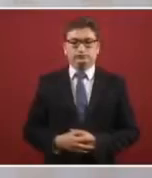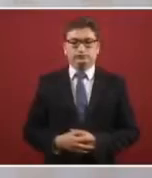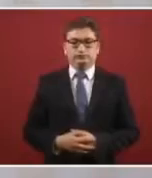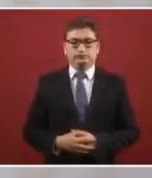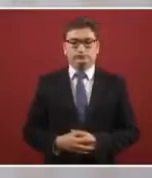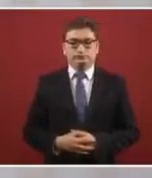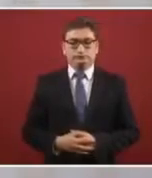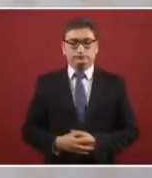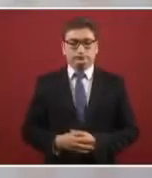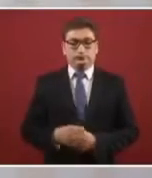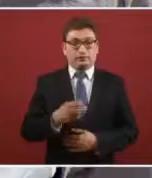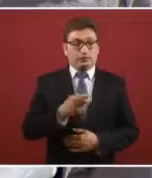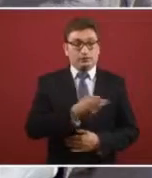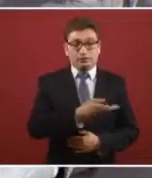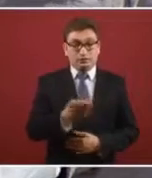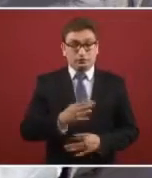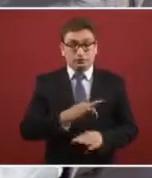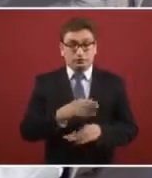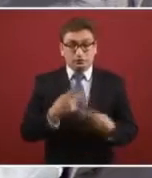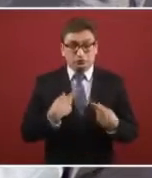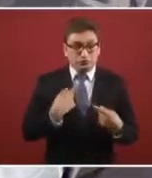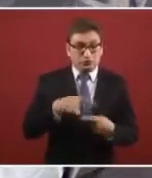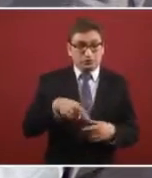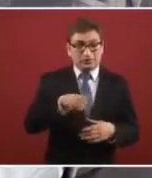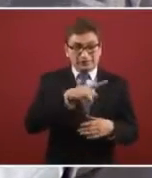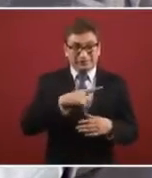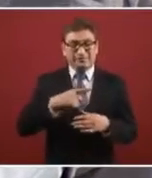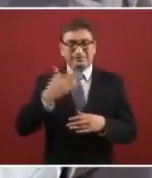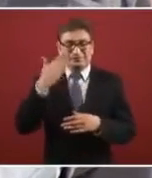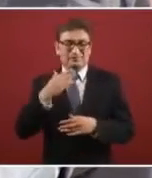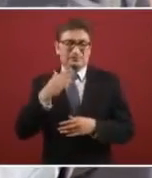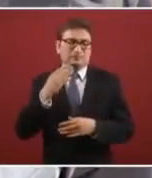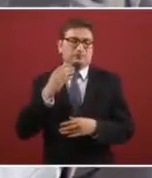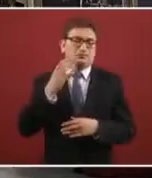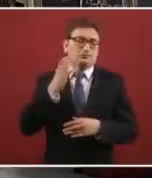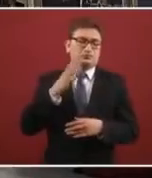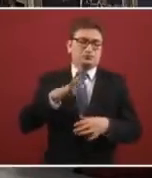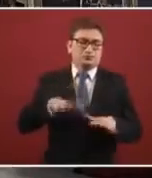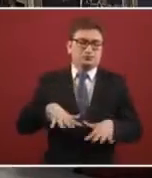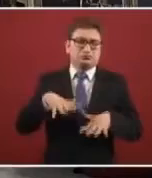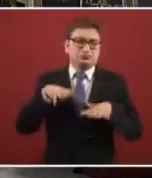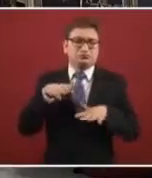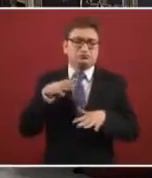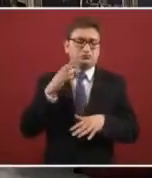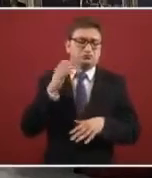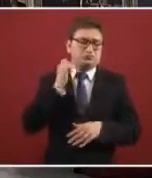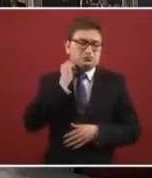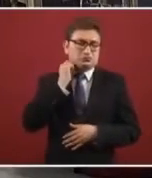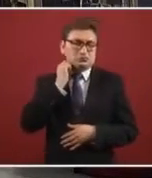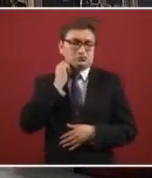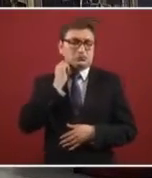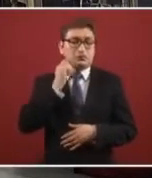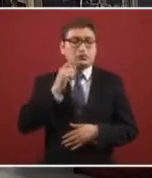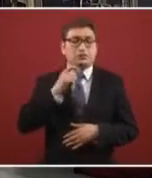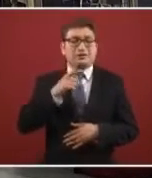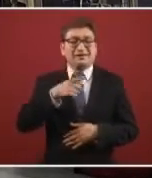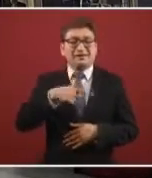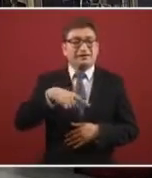reflexión, with very little reflection, los legisladores these legislators que se oponen, that are opposing this.